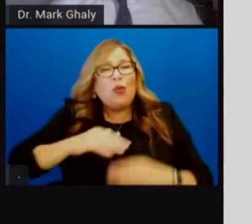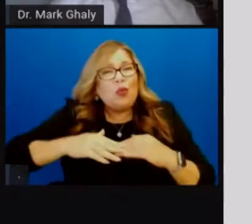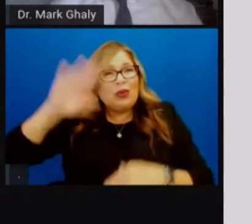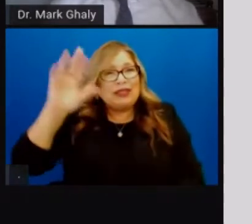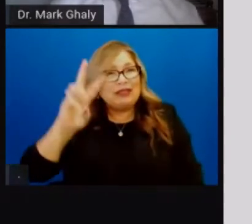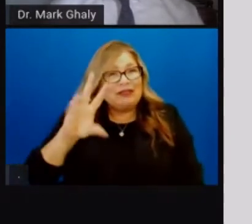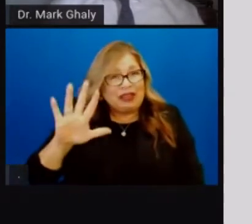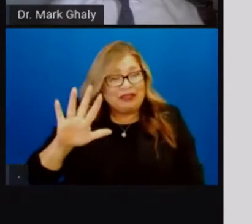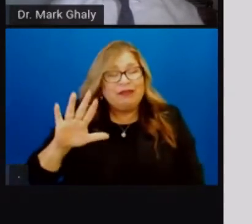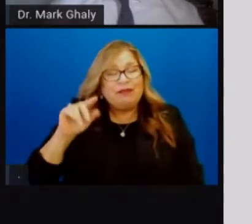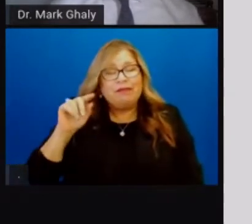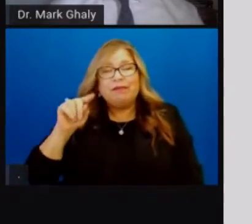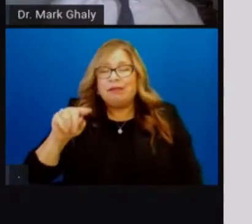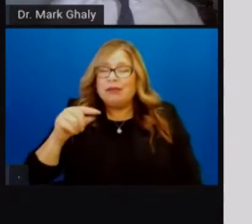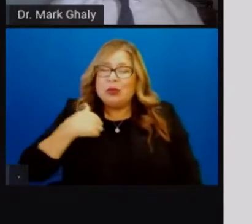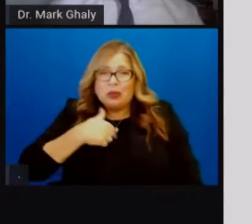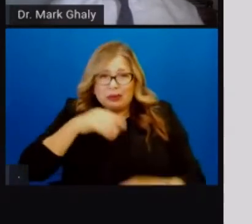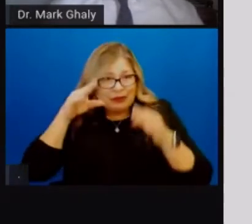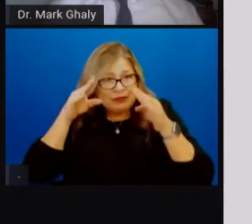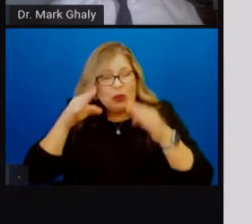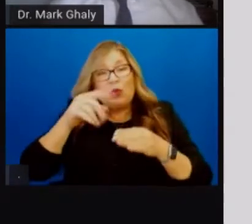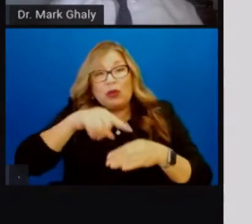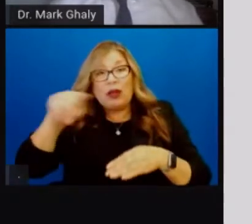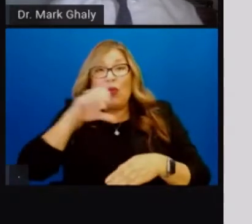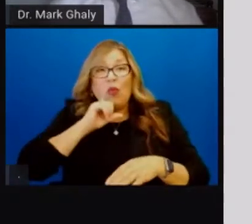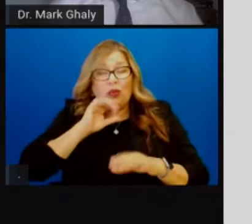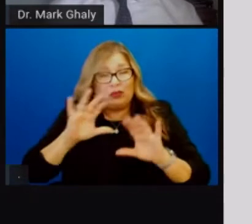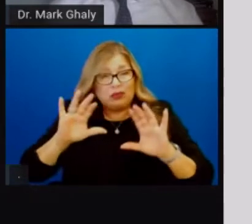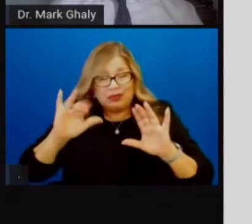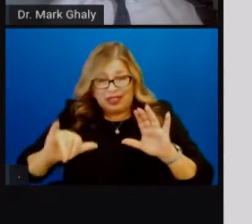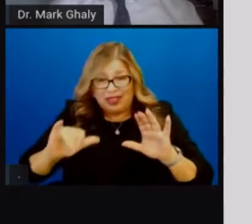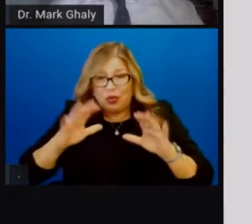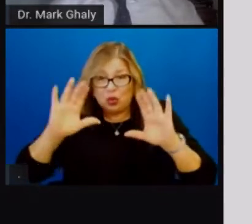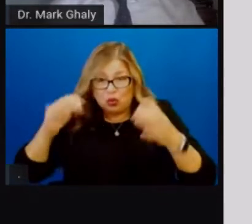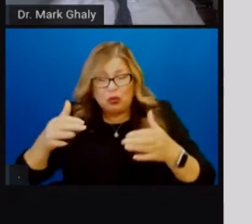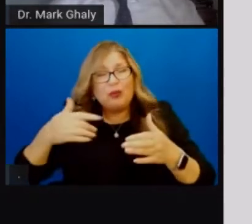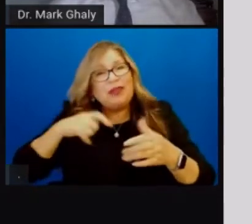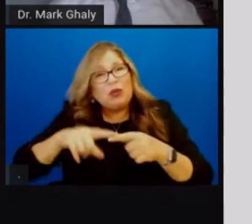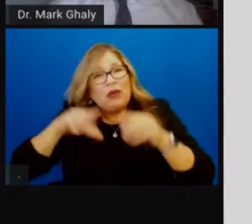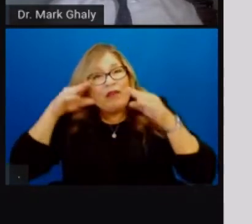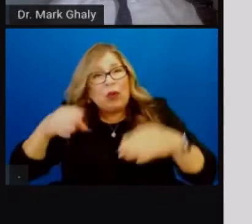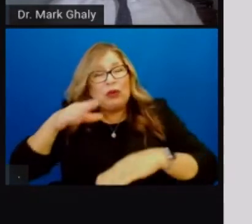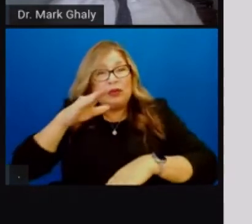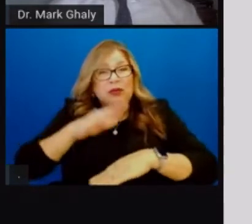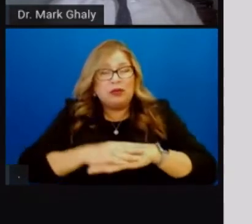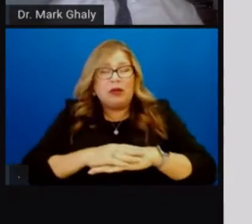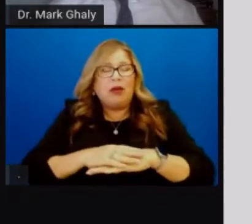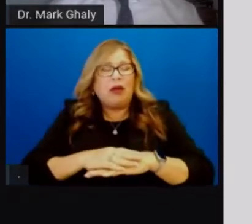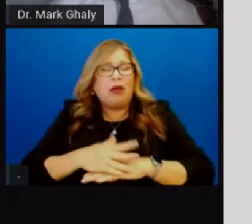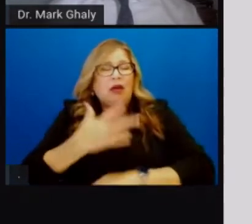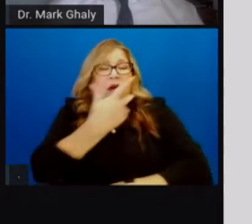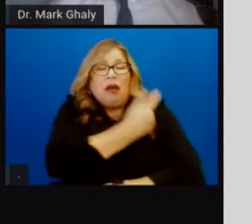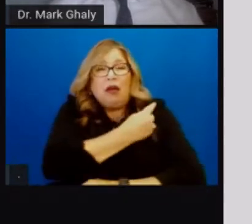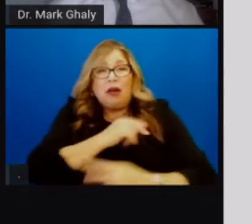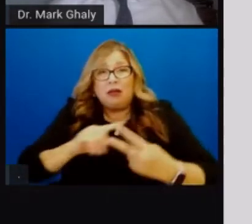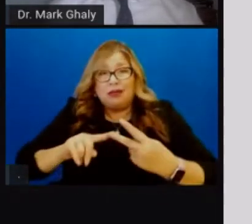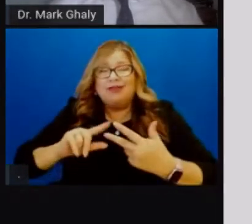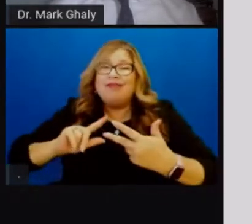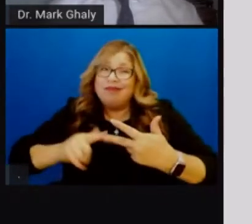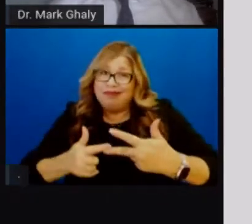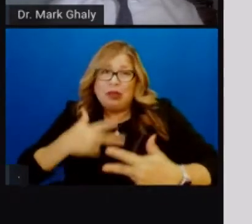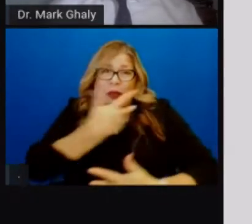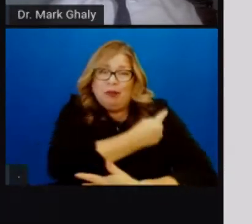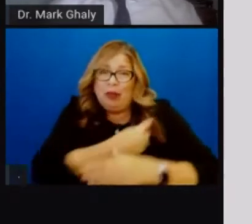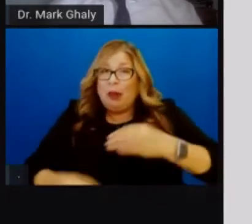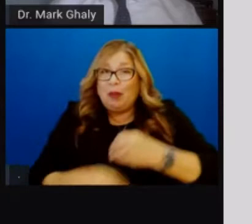talk about the need to focus on boosters. Boosters not, yes, boosters for all, but also boosters